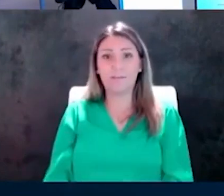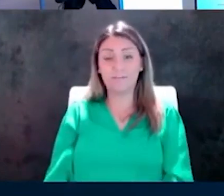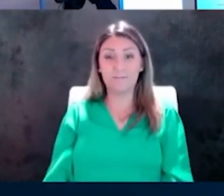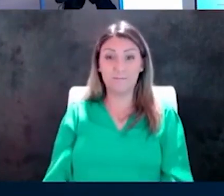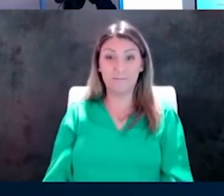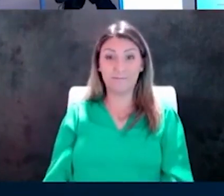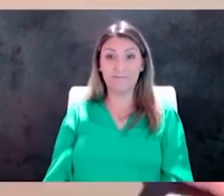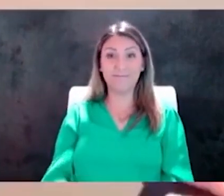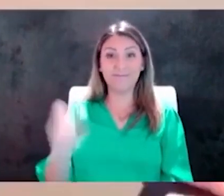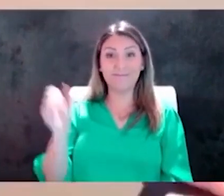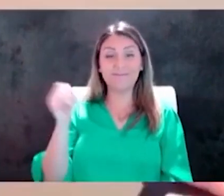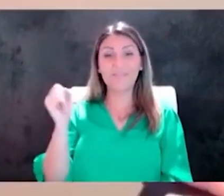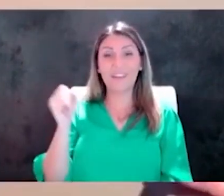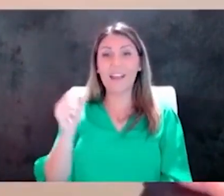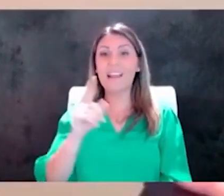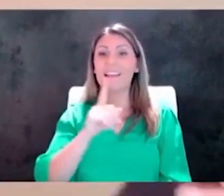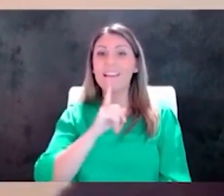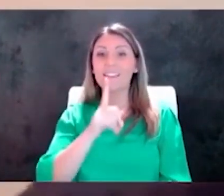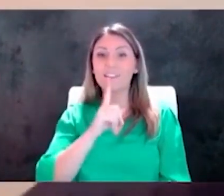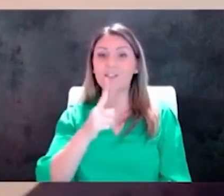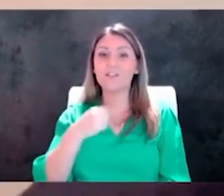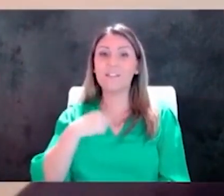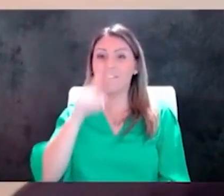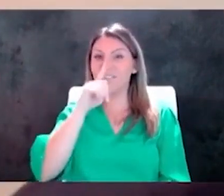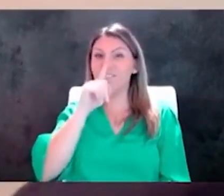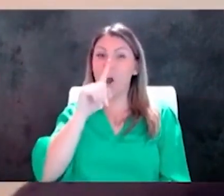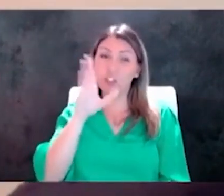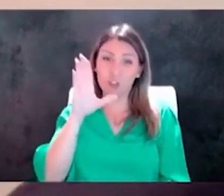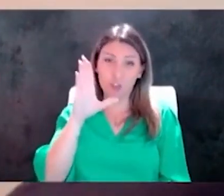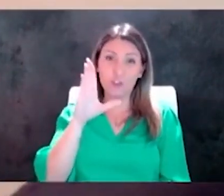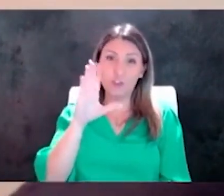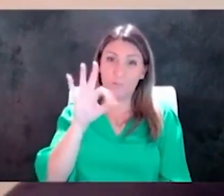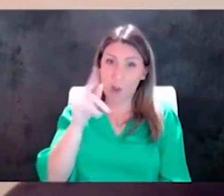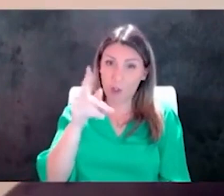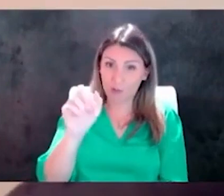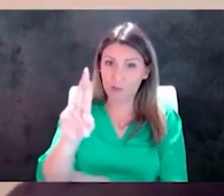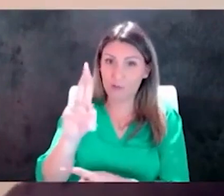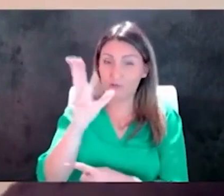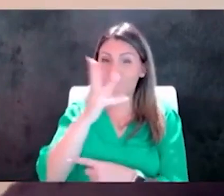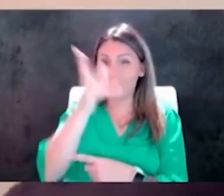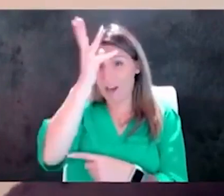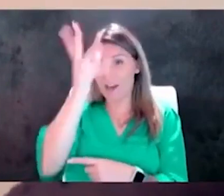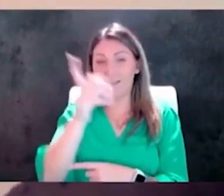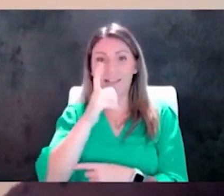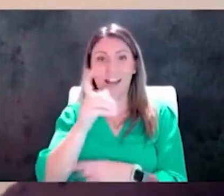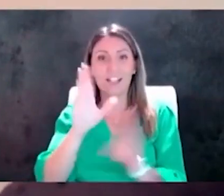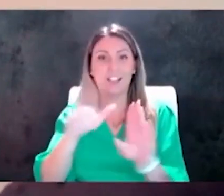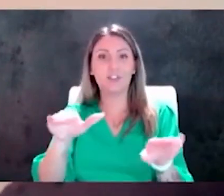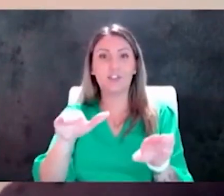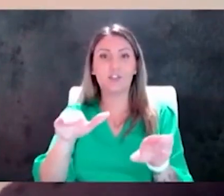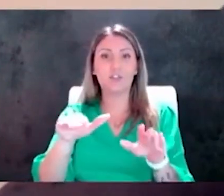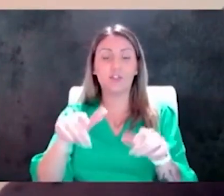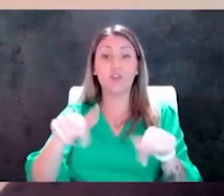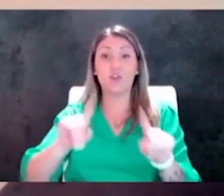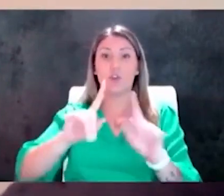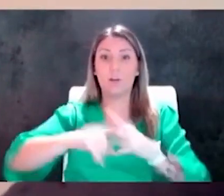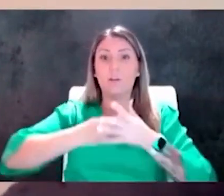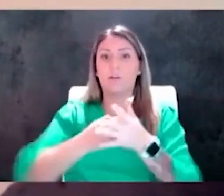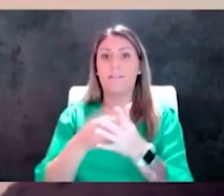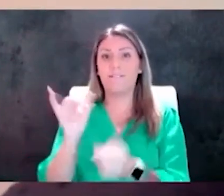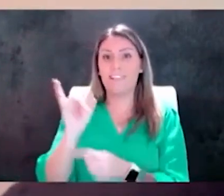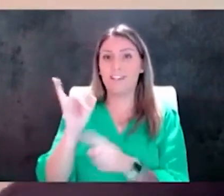Yeah, I'm actually a foster parent, so I did not have children during my initial infection, but I do